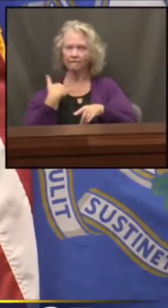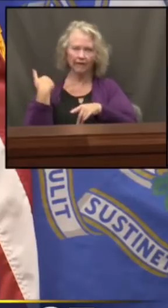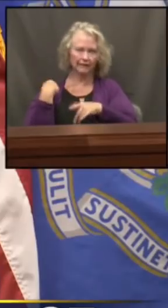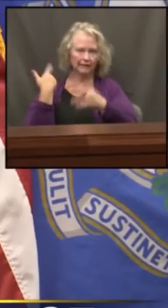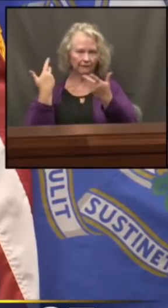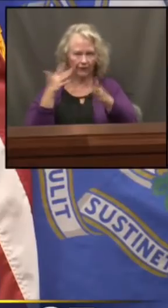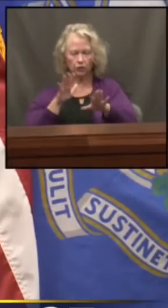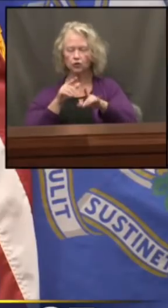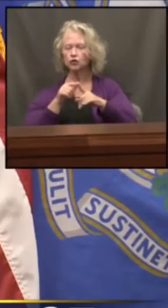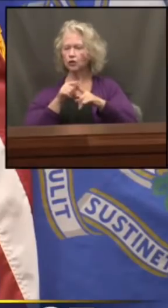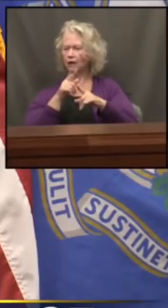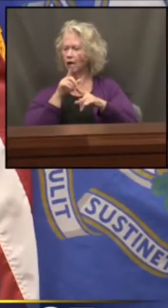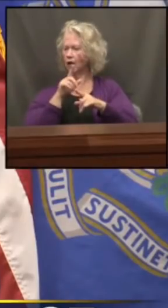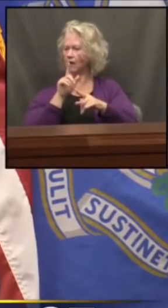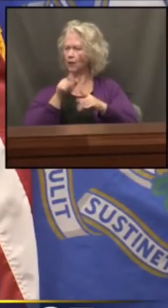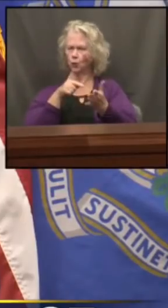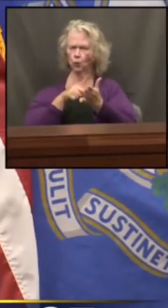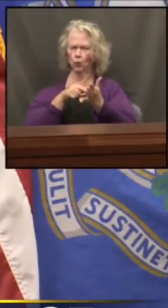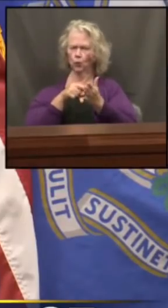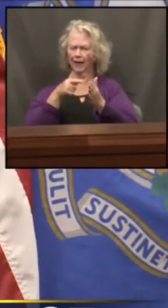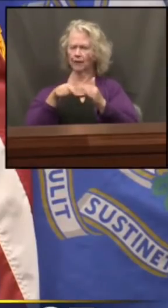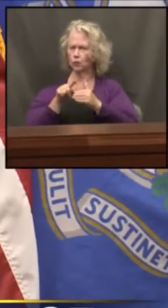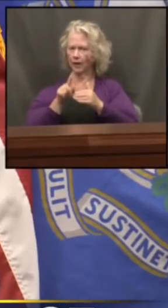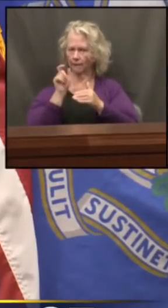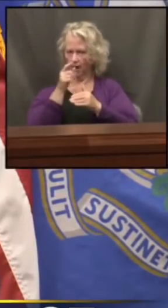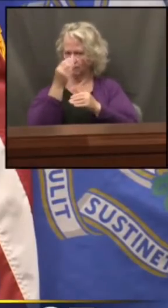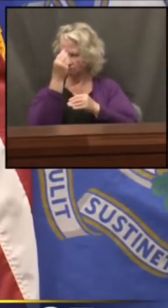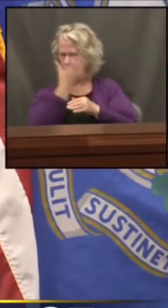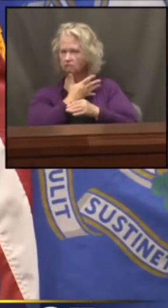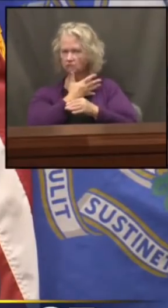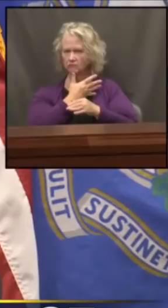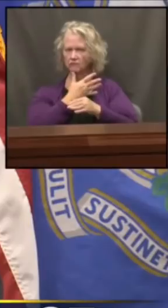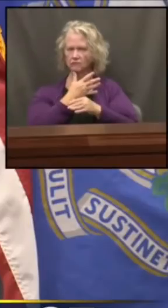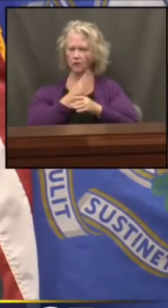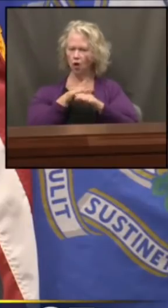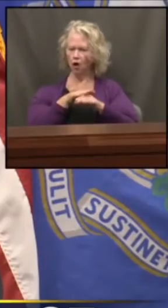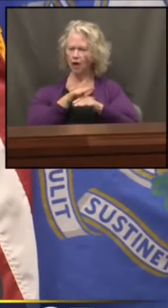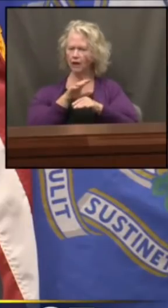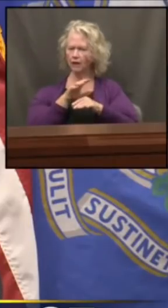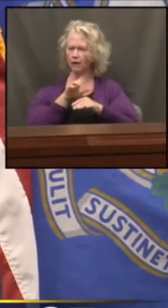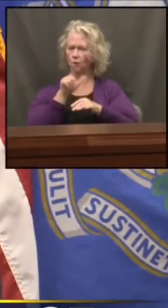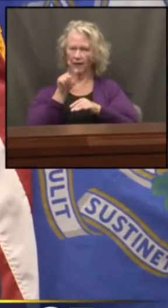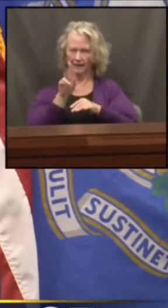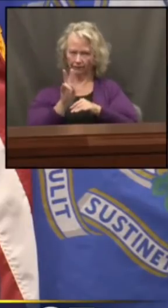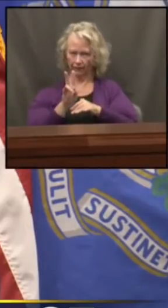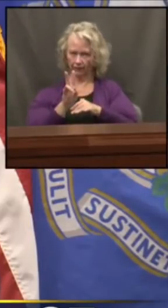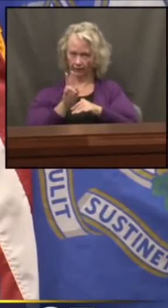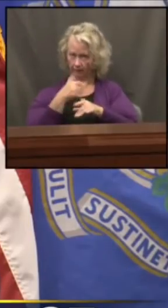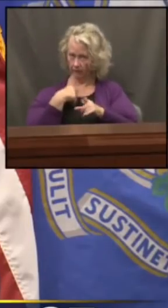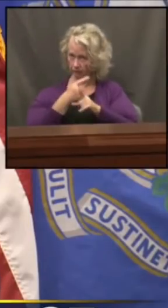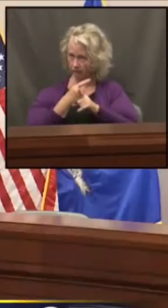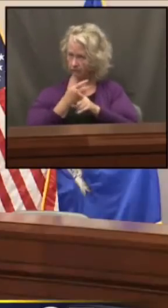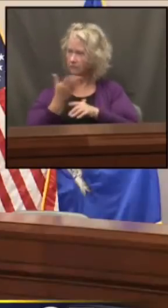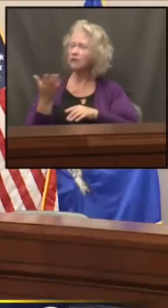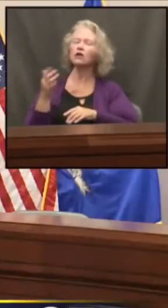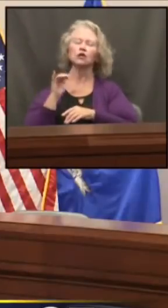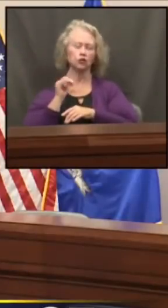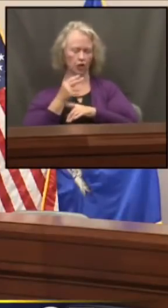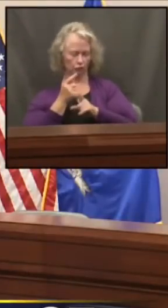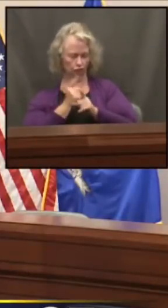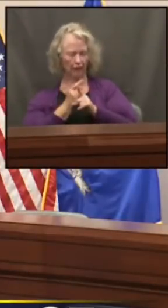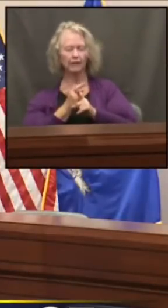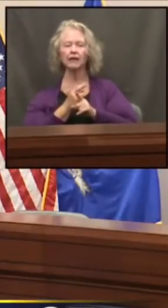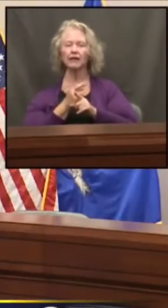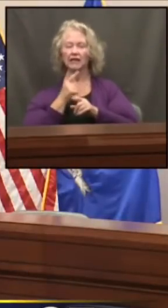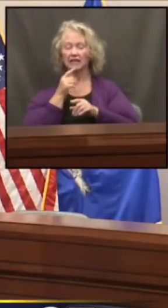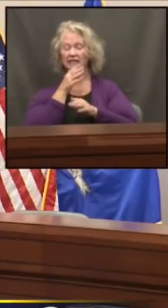that due date is probably next week, the 27th. And Josh? That's exactly right. So